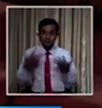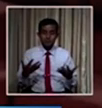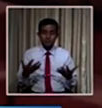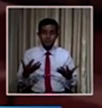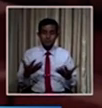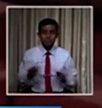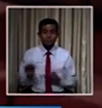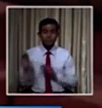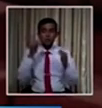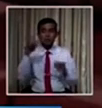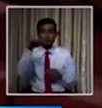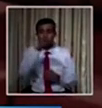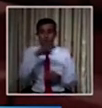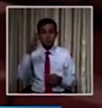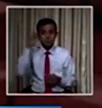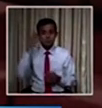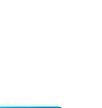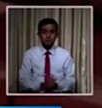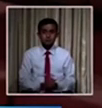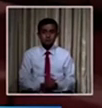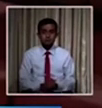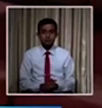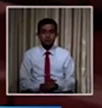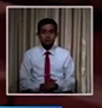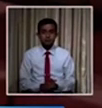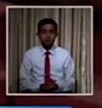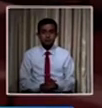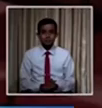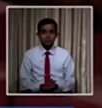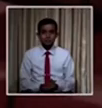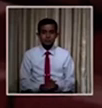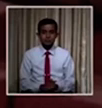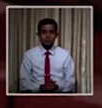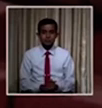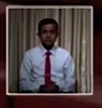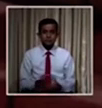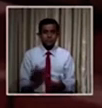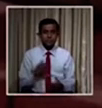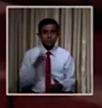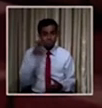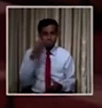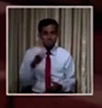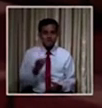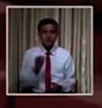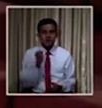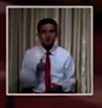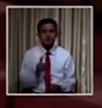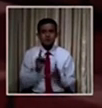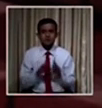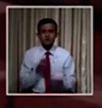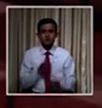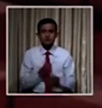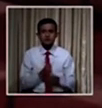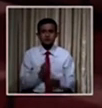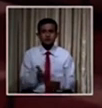about how a new form of governance arrangement would be made. The 13th Amendment to the Constitution